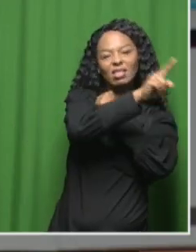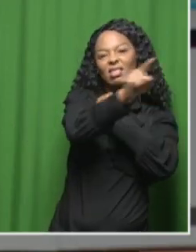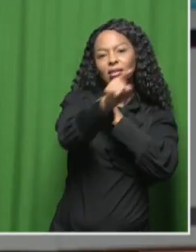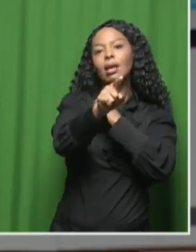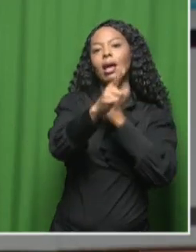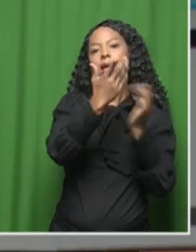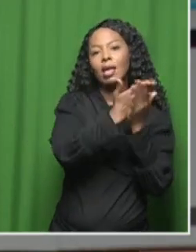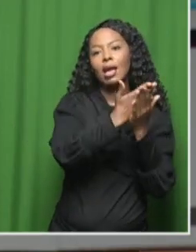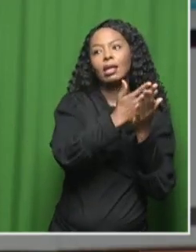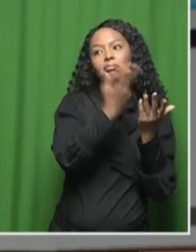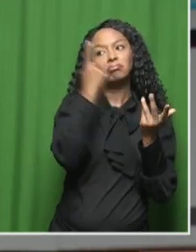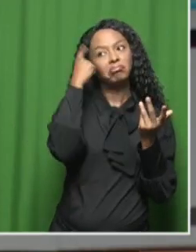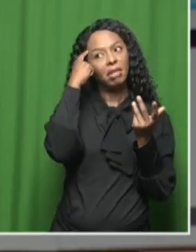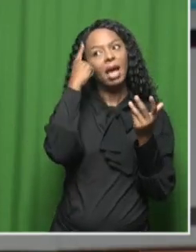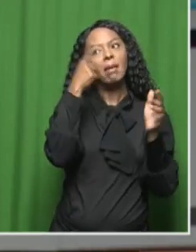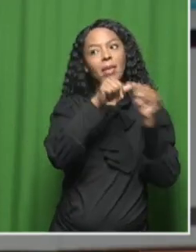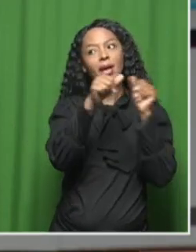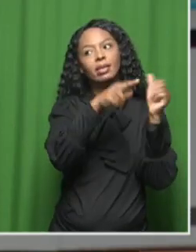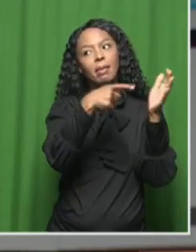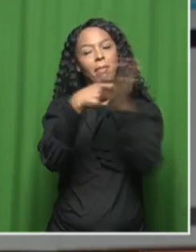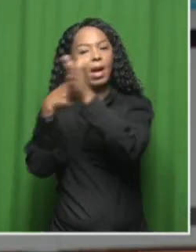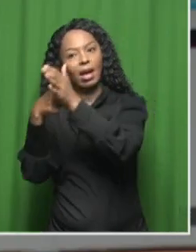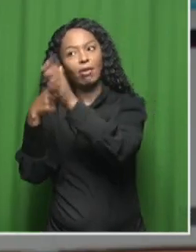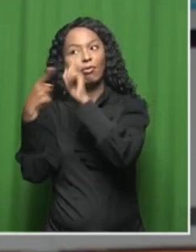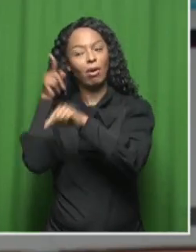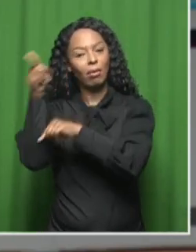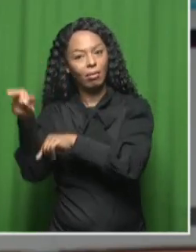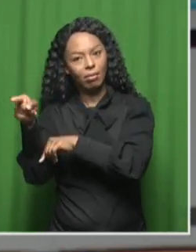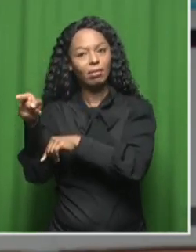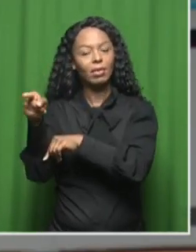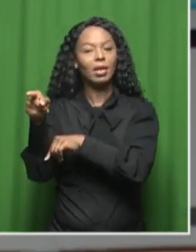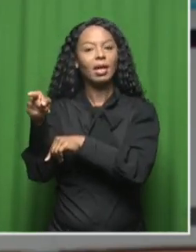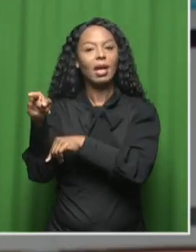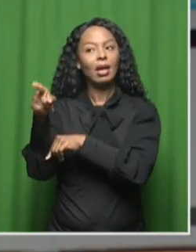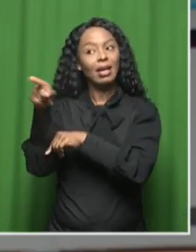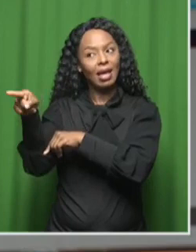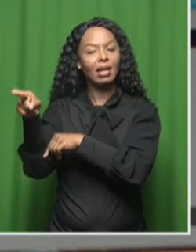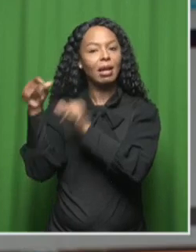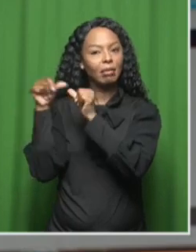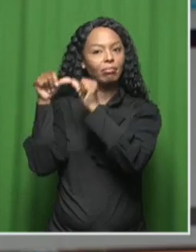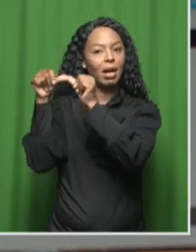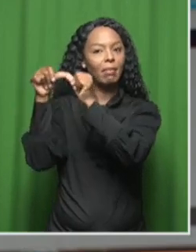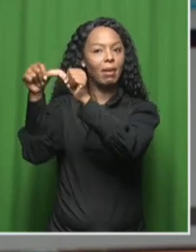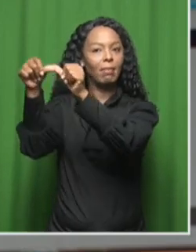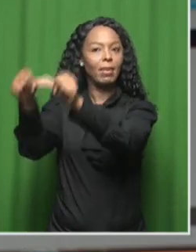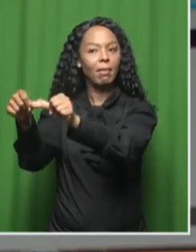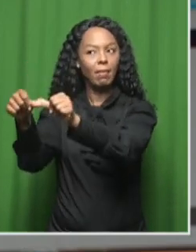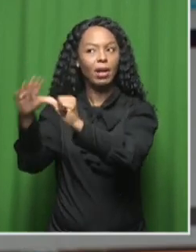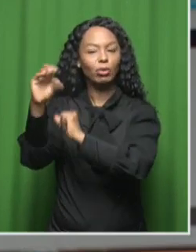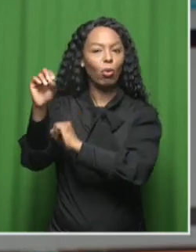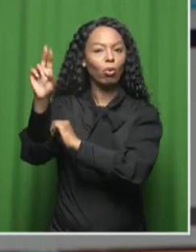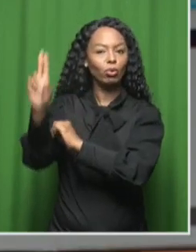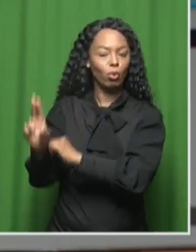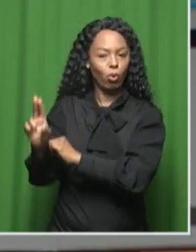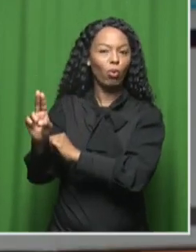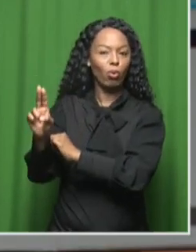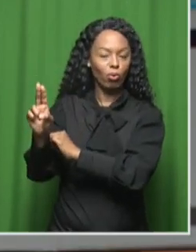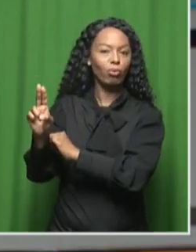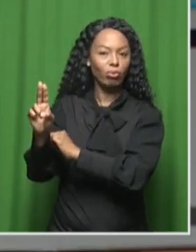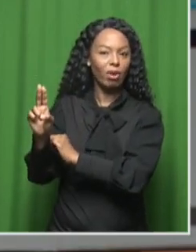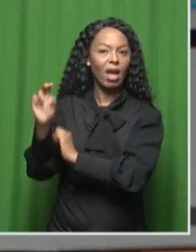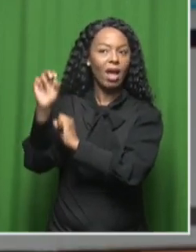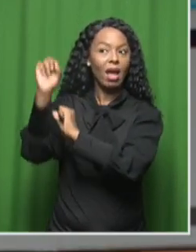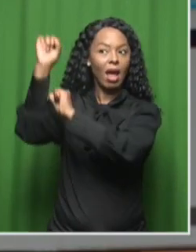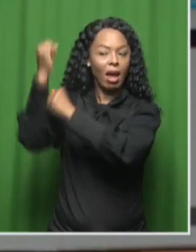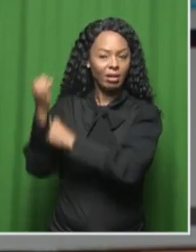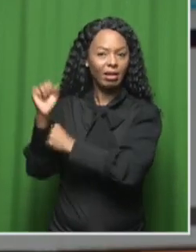rainforest so that that forest can continue to absorb carbon dioxide emissions from the atmosphere. So it is